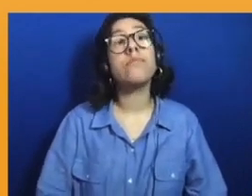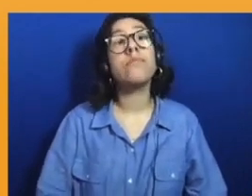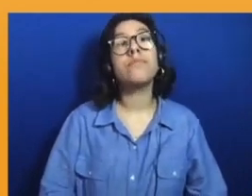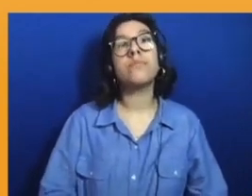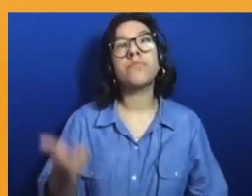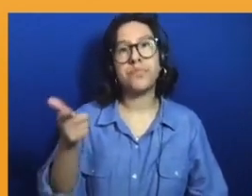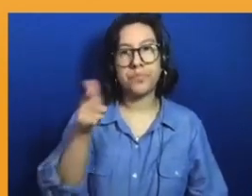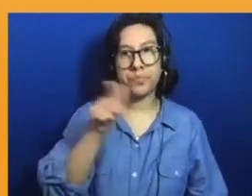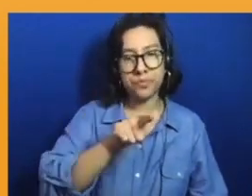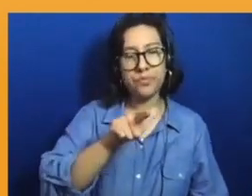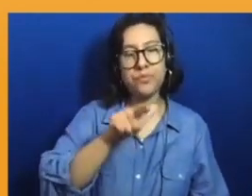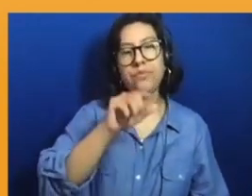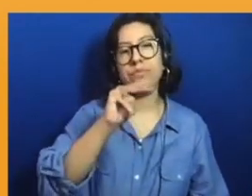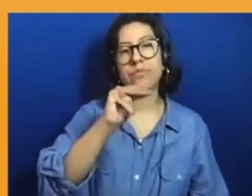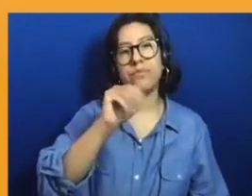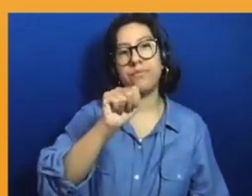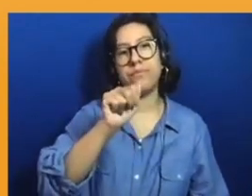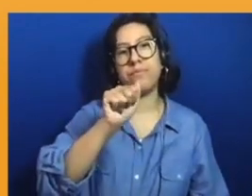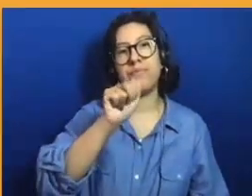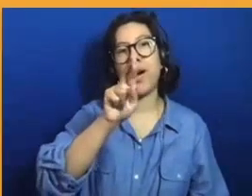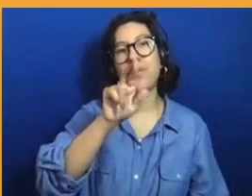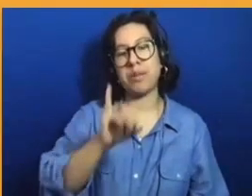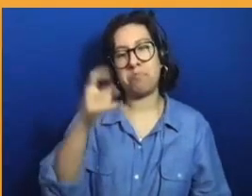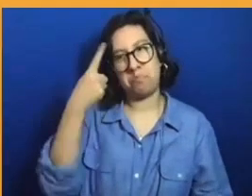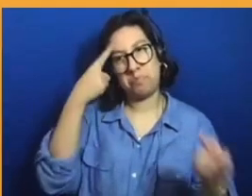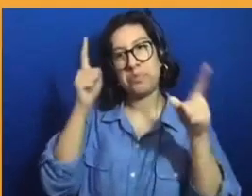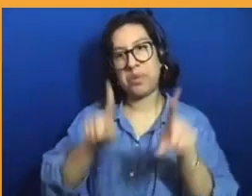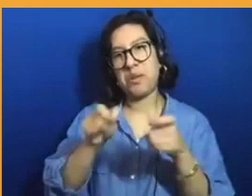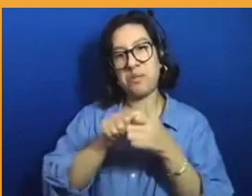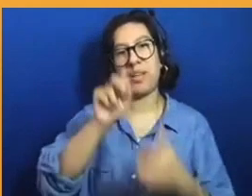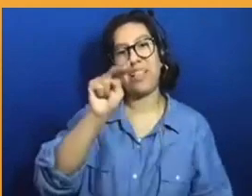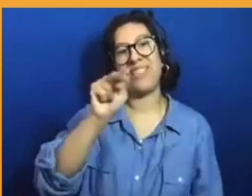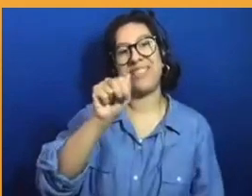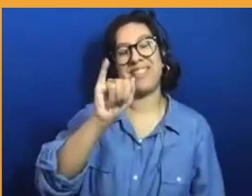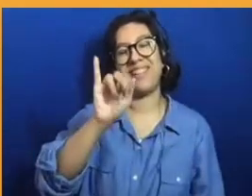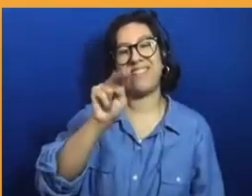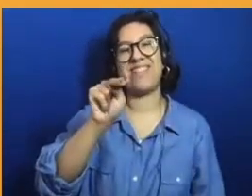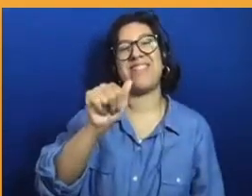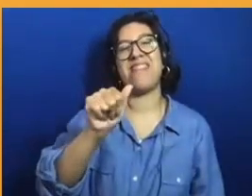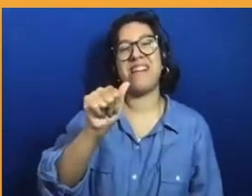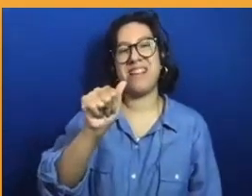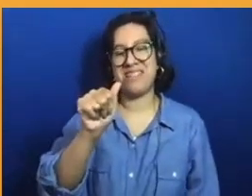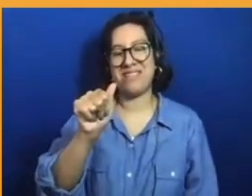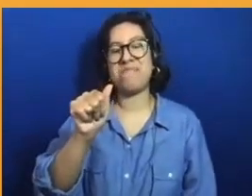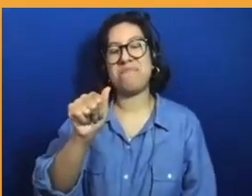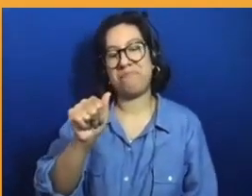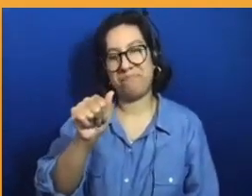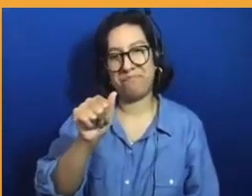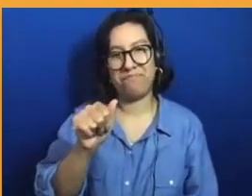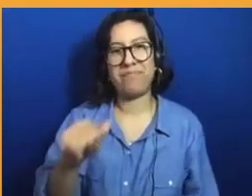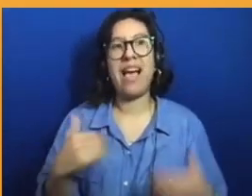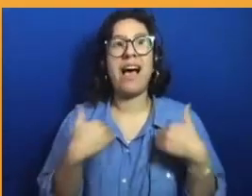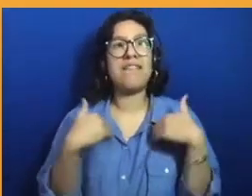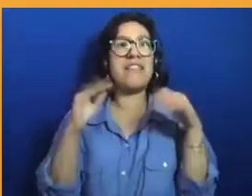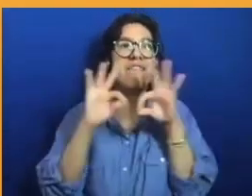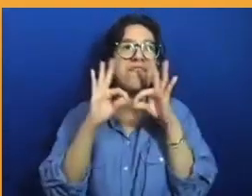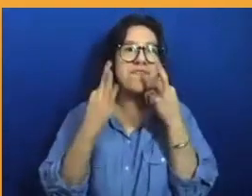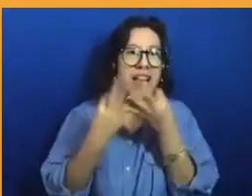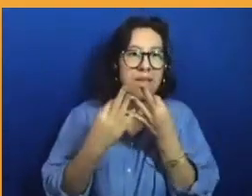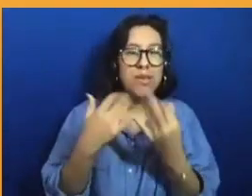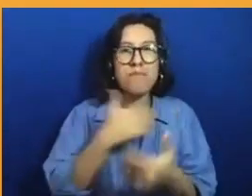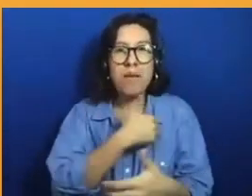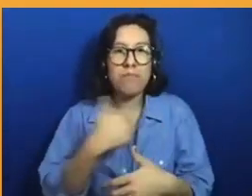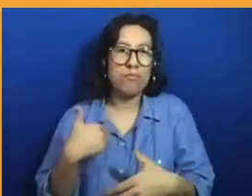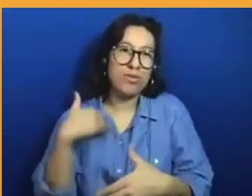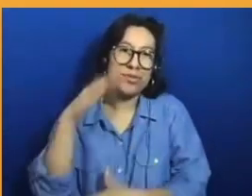Okay. I agree with Naina about having family members get